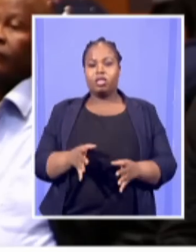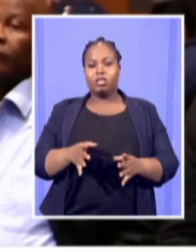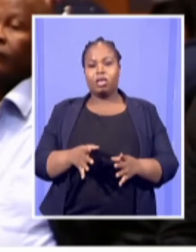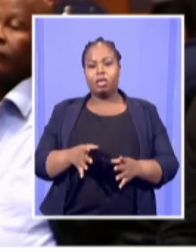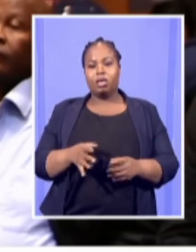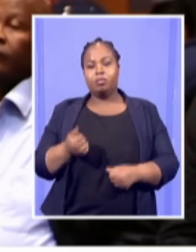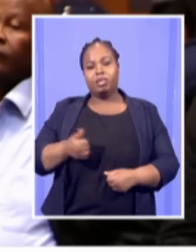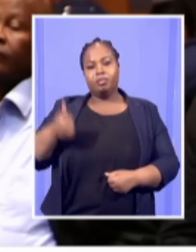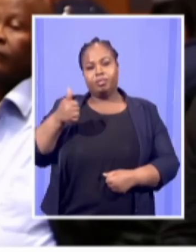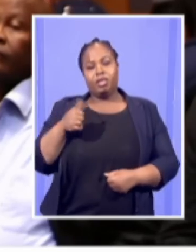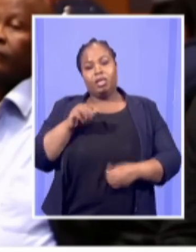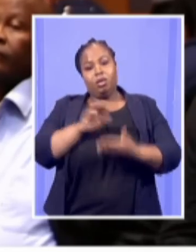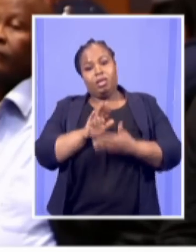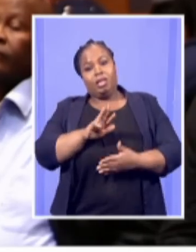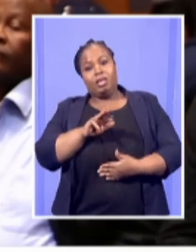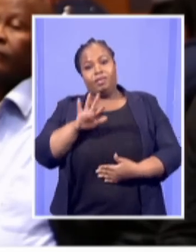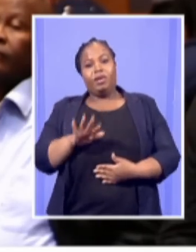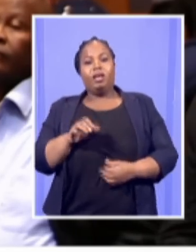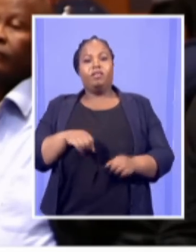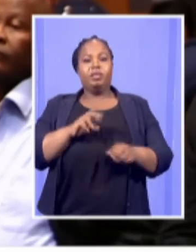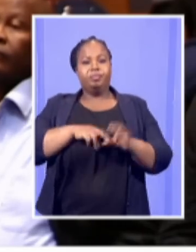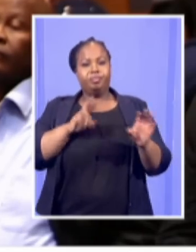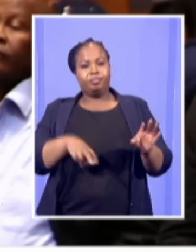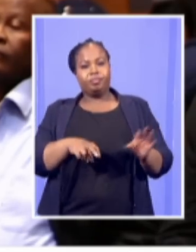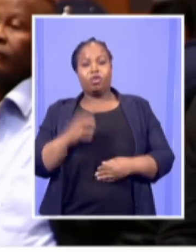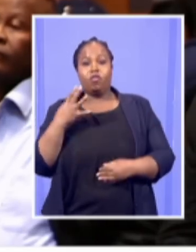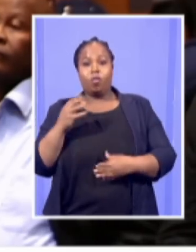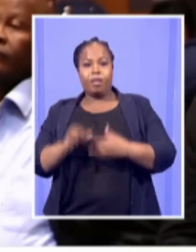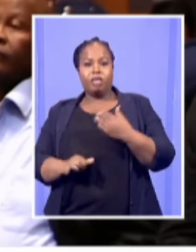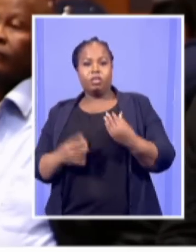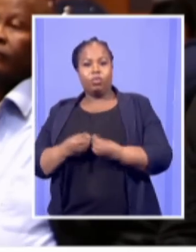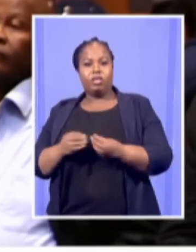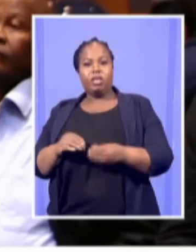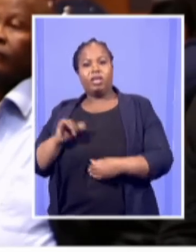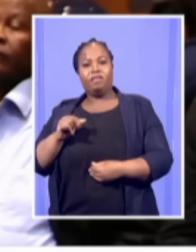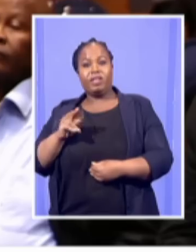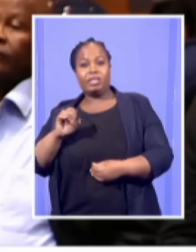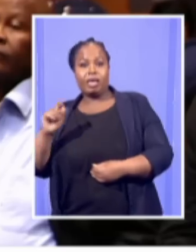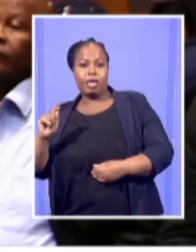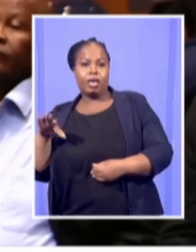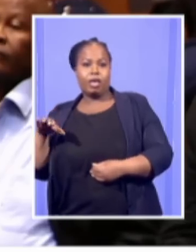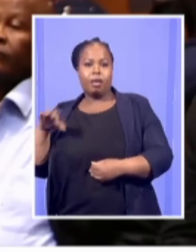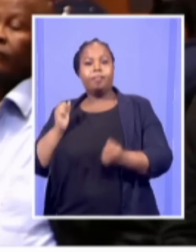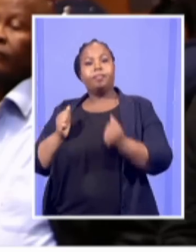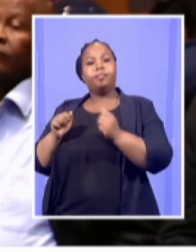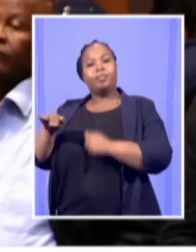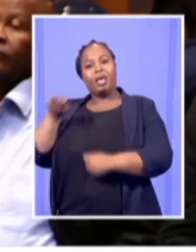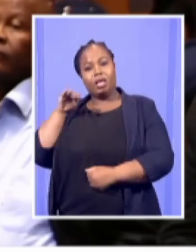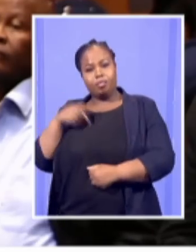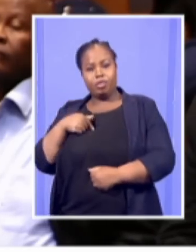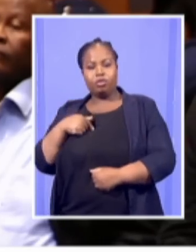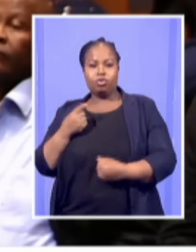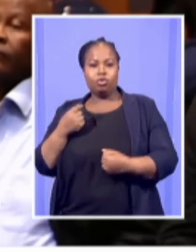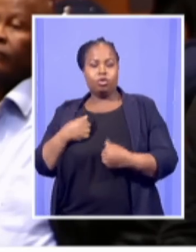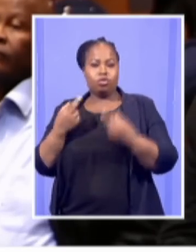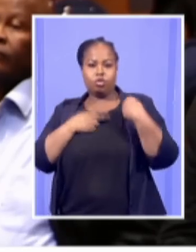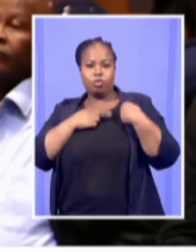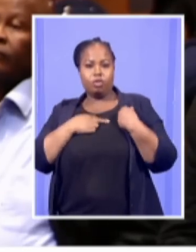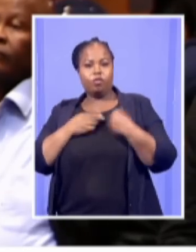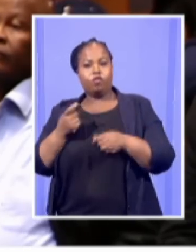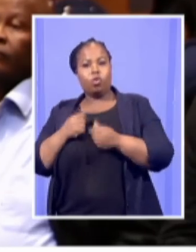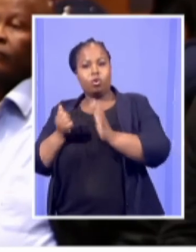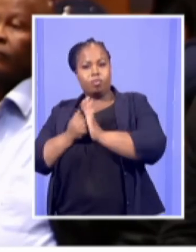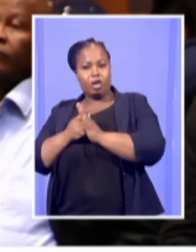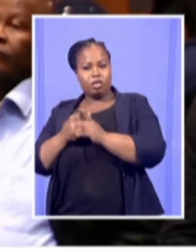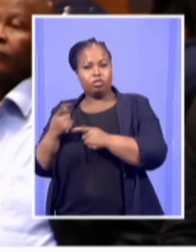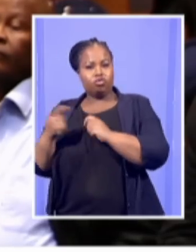In 1995, I left Standard Merchant Bank to spend 4 months with Investec Bank, where I was responsible for cross-market structuring.